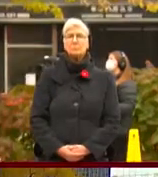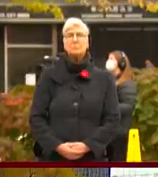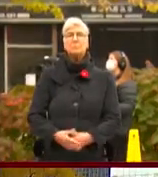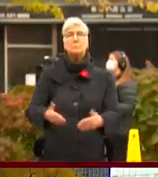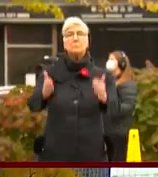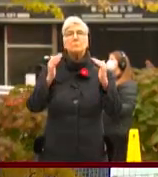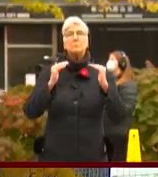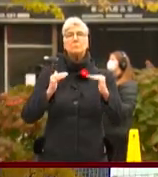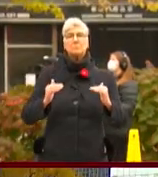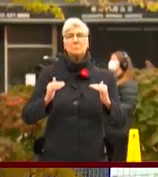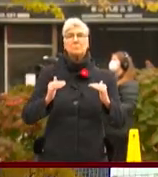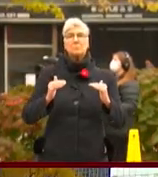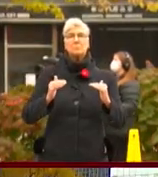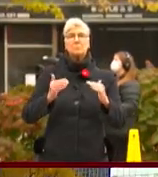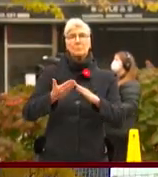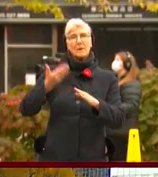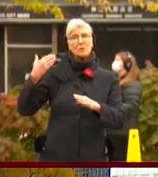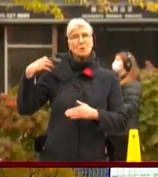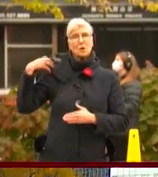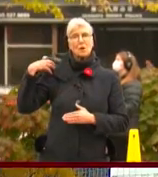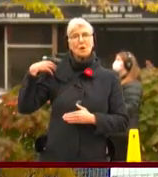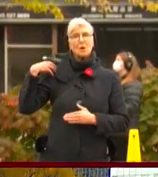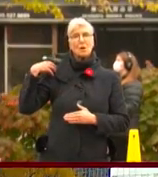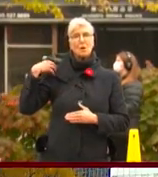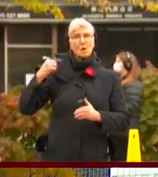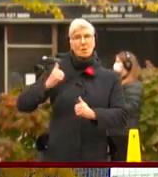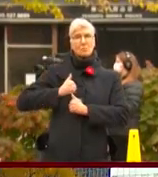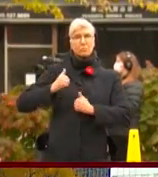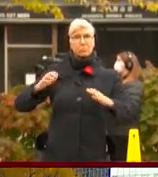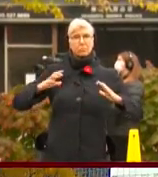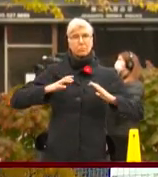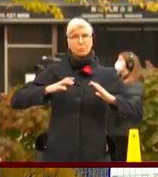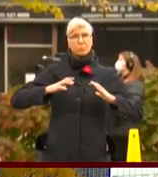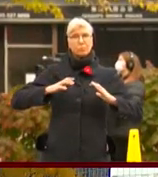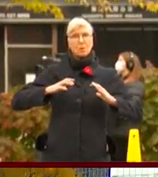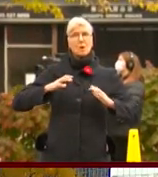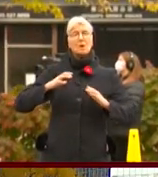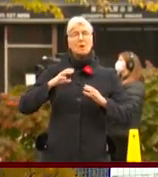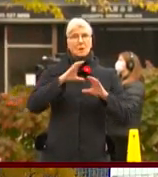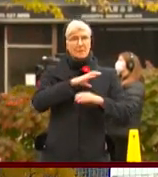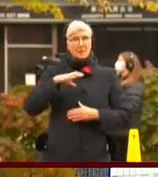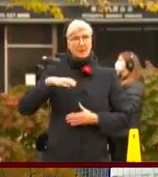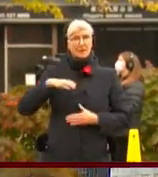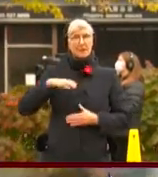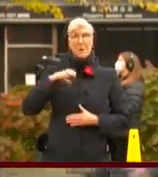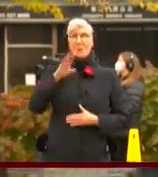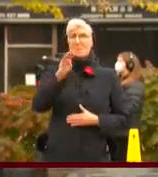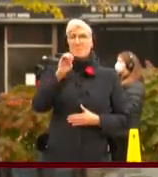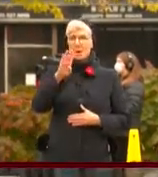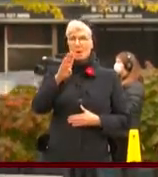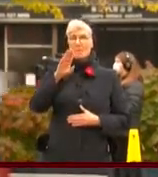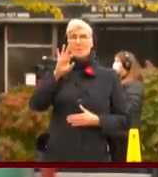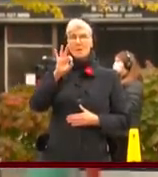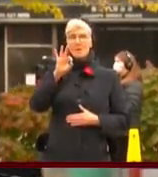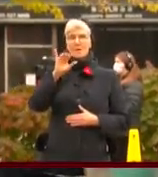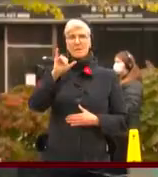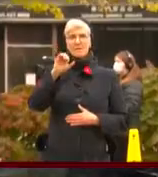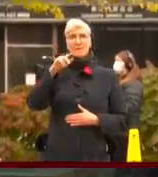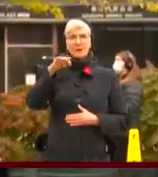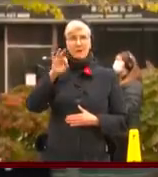would like to call upon the past chair of the Hamilton Veterans Committee, Bob Fife, to read the Veterans Prayer.